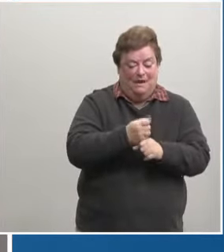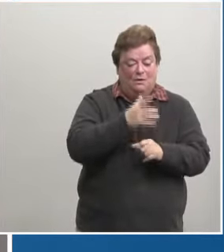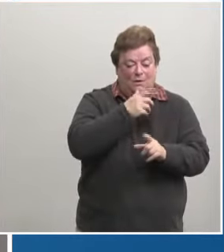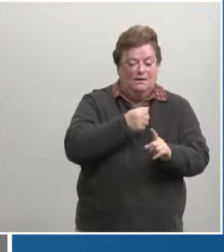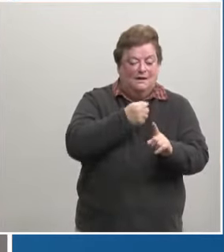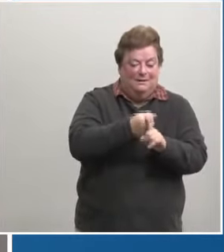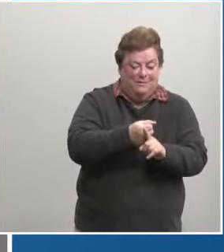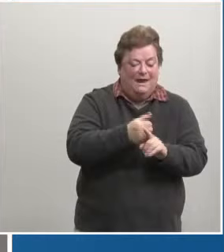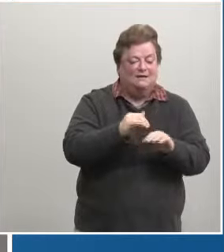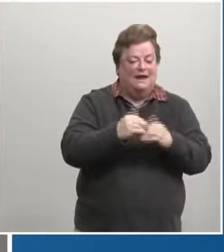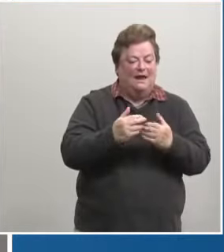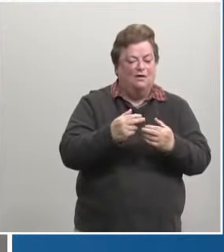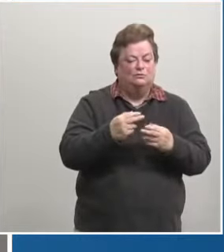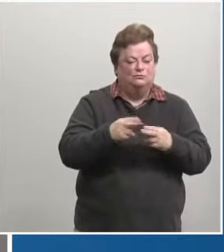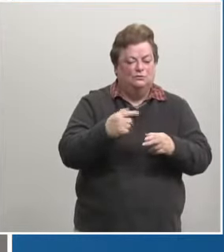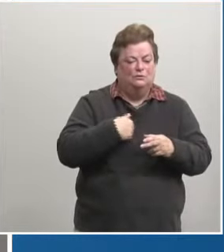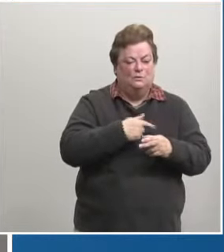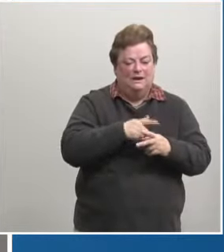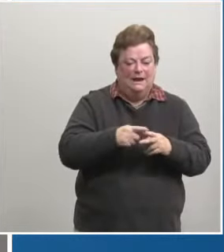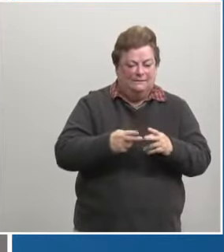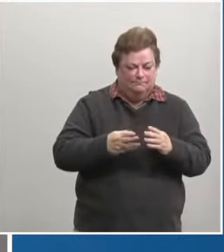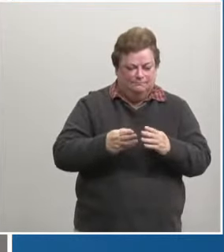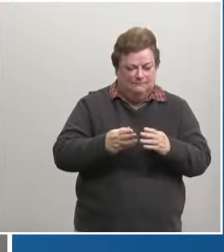soon we can move past the pandemic.